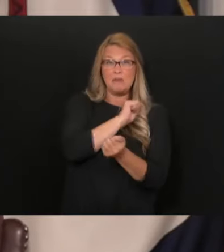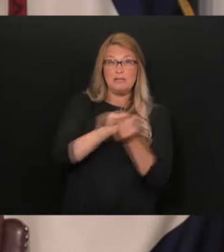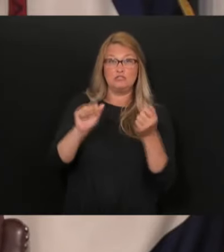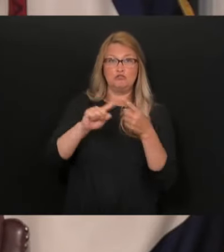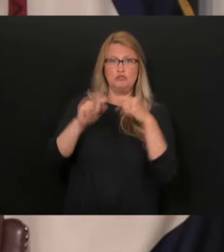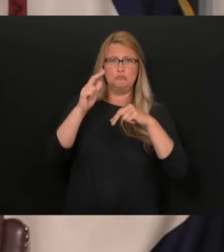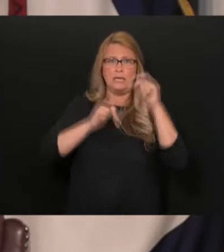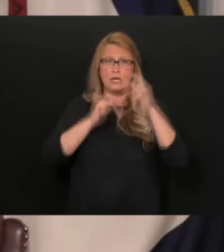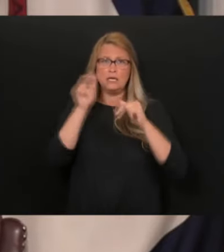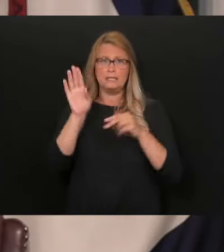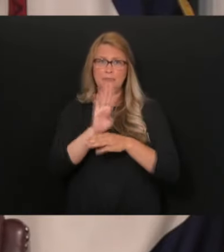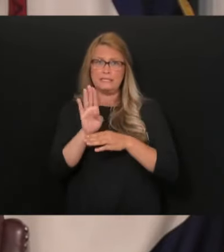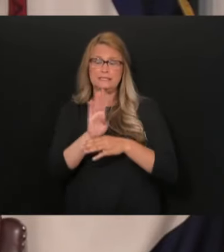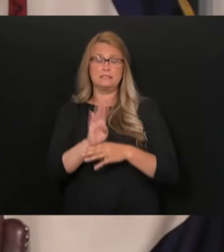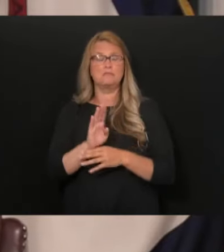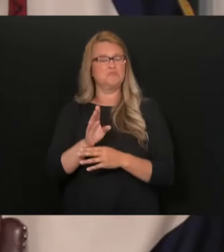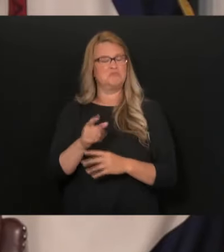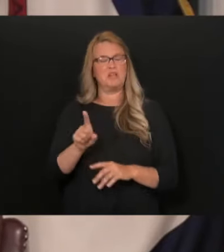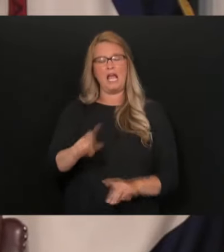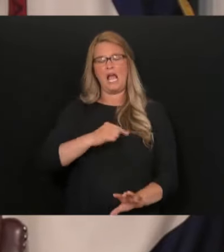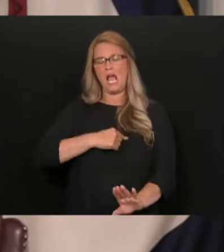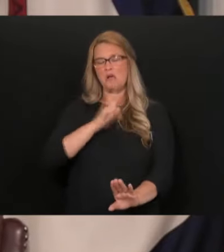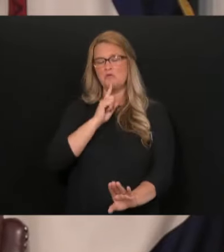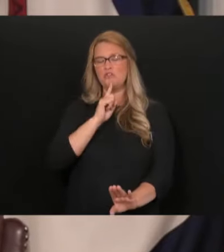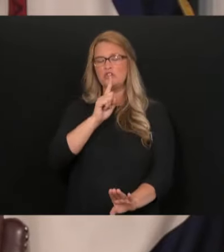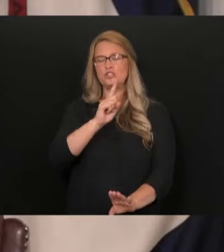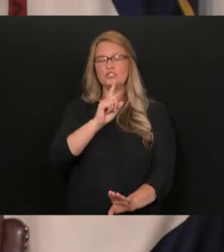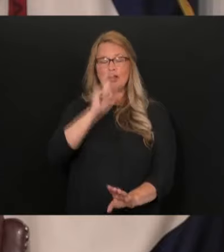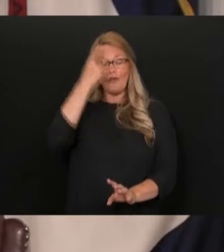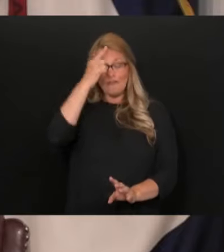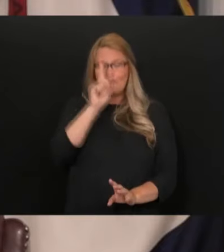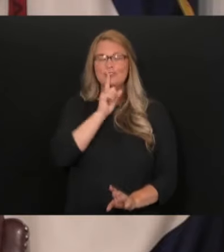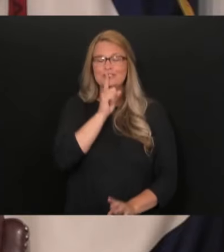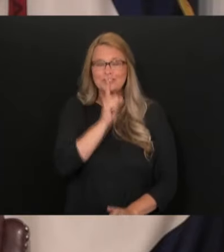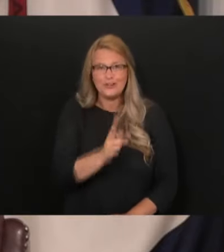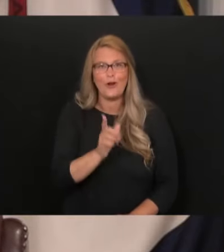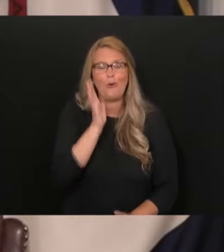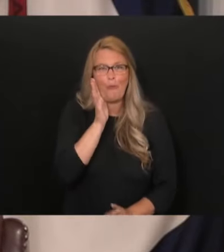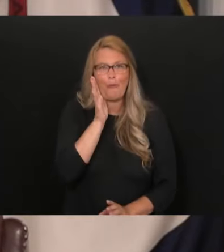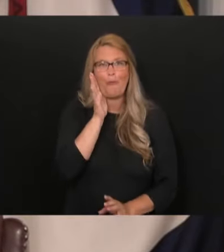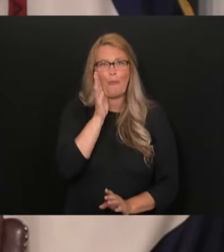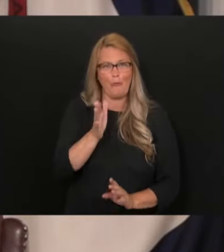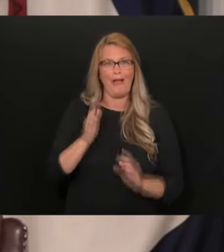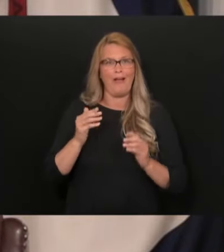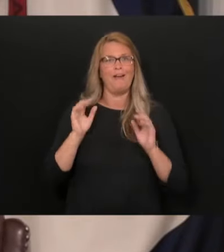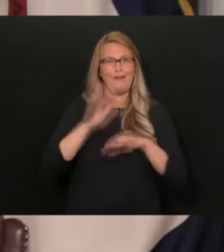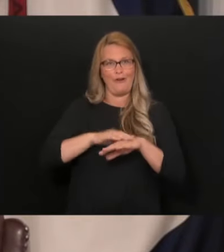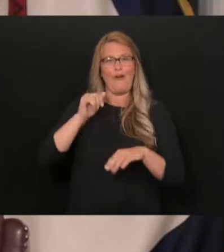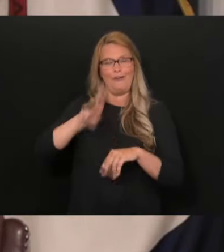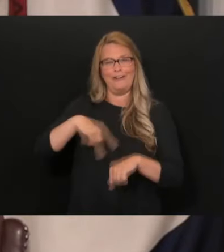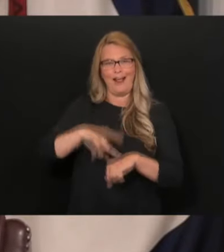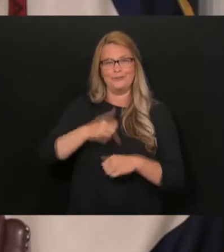everything, I won't hesitate 1 second. Not 1 second, because we can't have that. But let's look